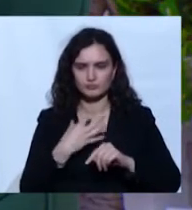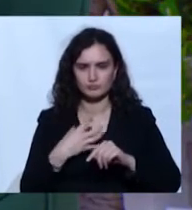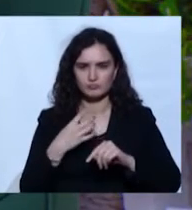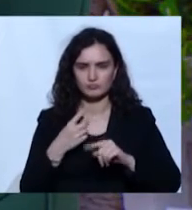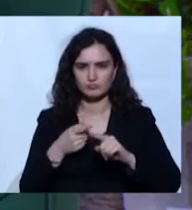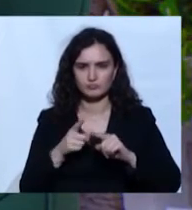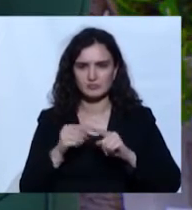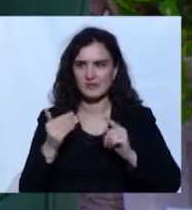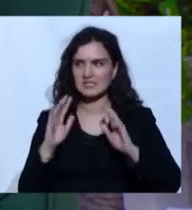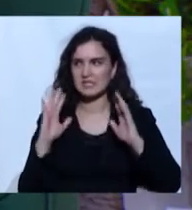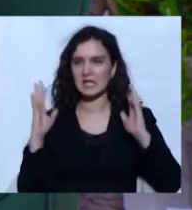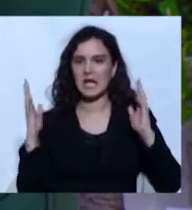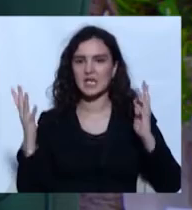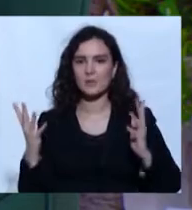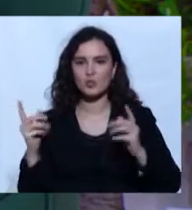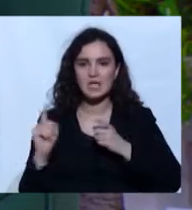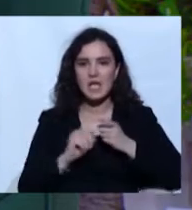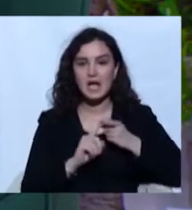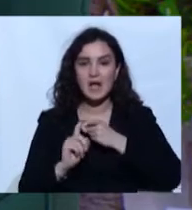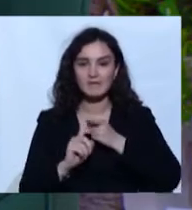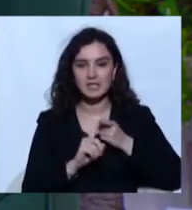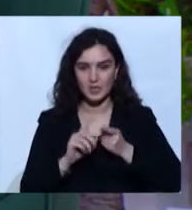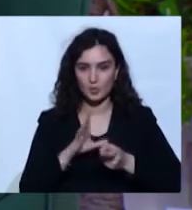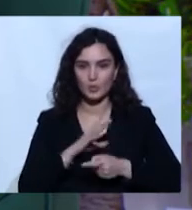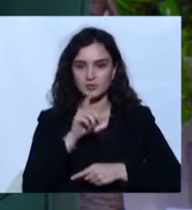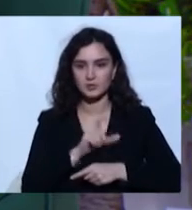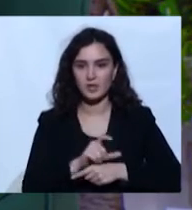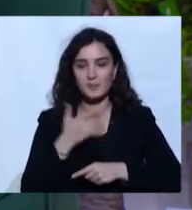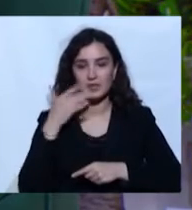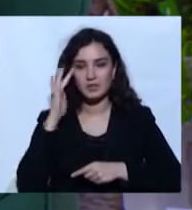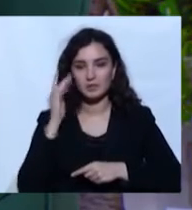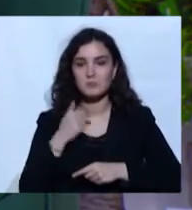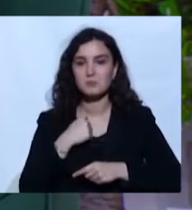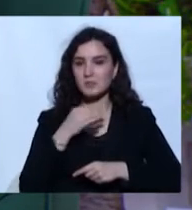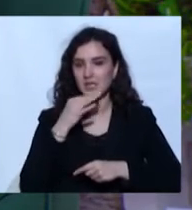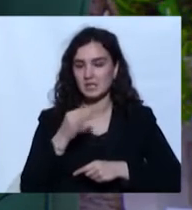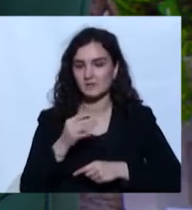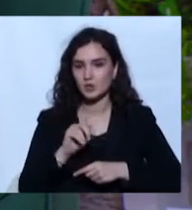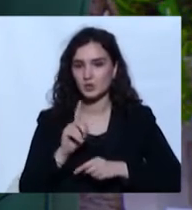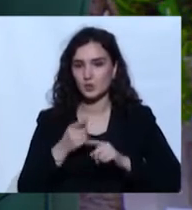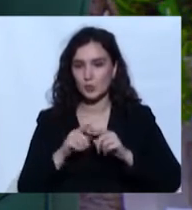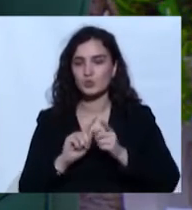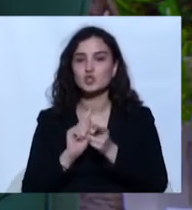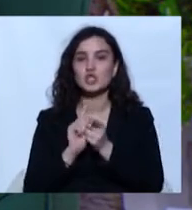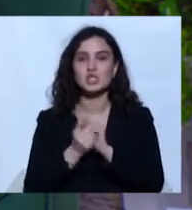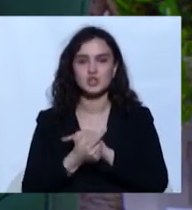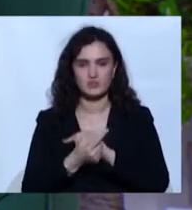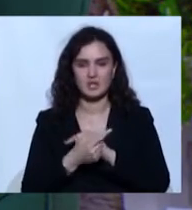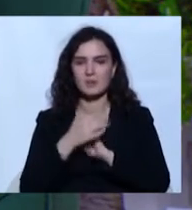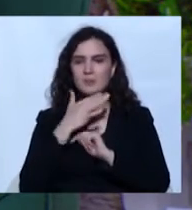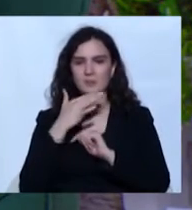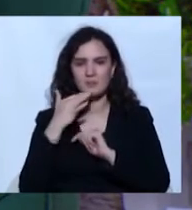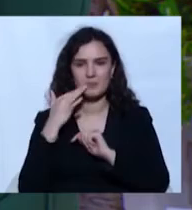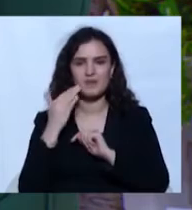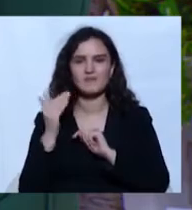influenced by his environment, by the southern US. I am very happy to say that things have